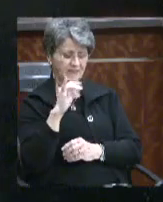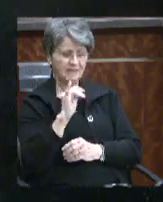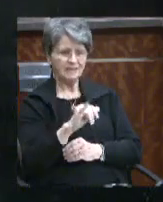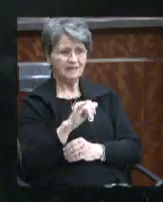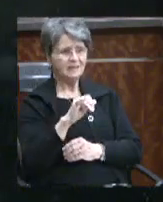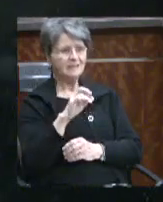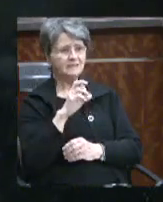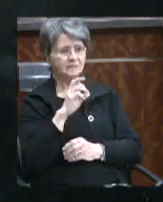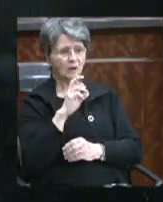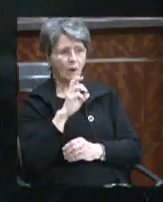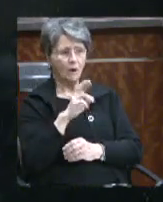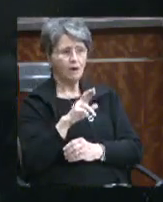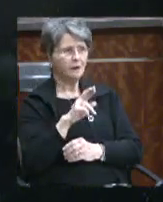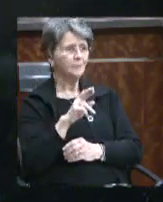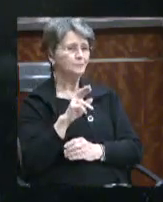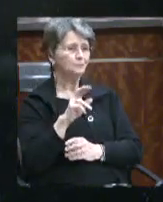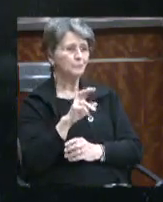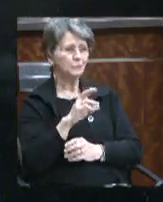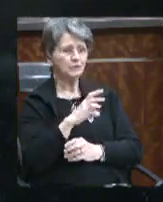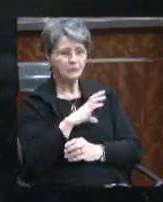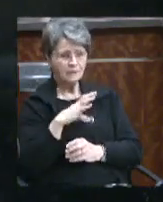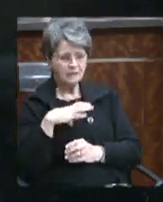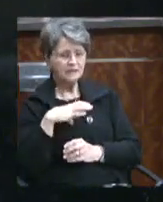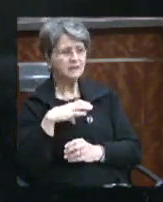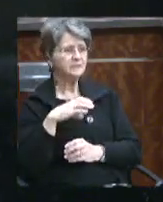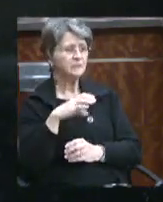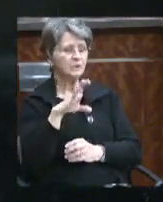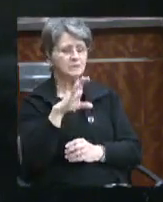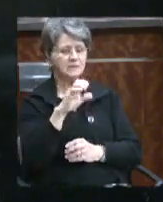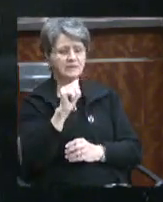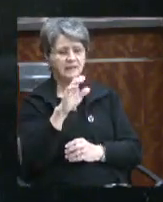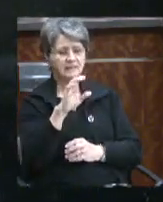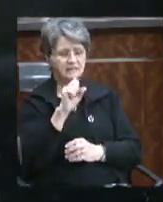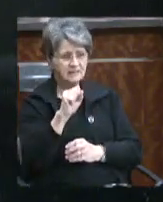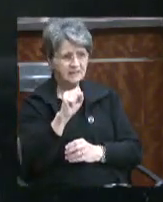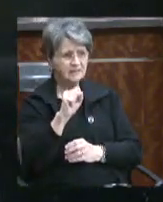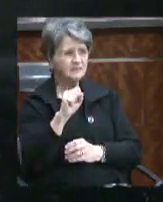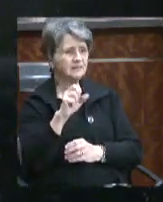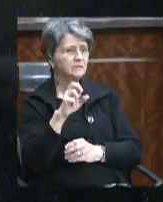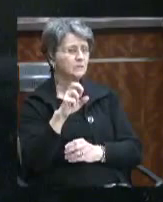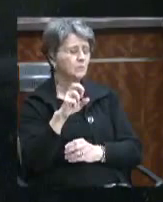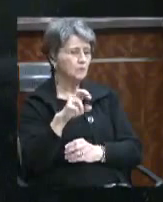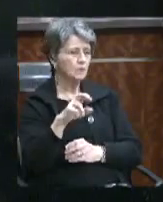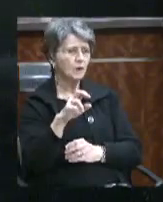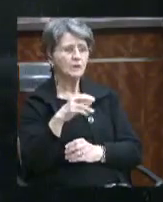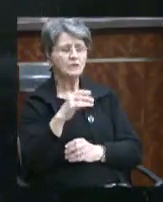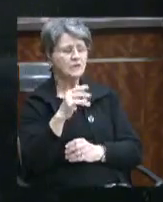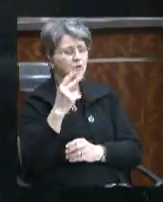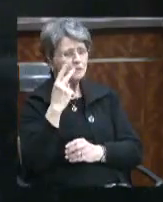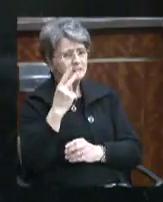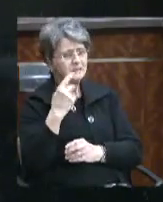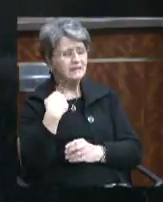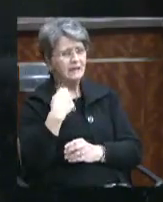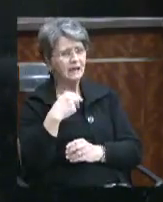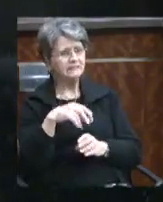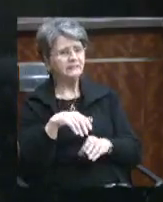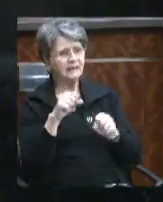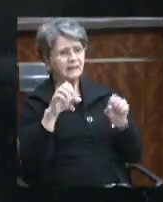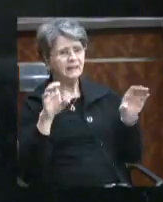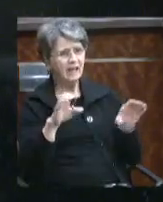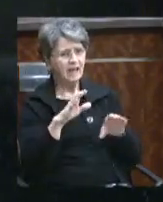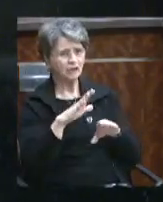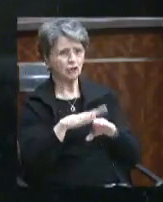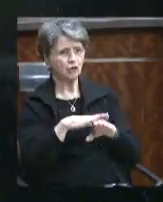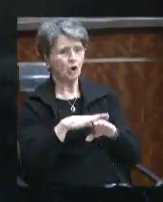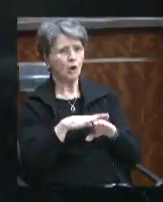committees or commissions or CACs that you'll see us be taking action on the next several meetings, as well